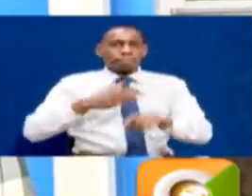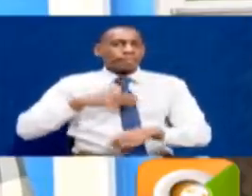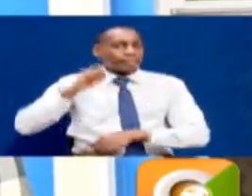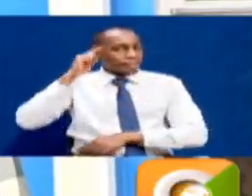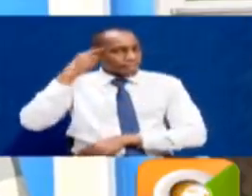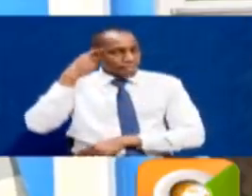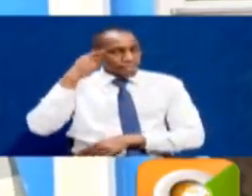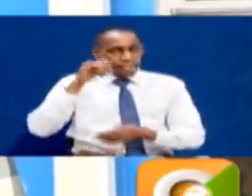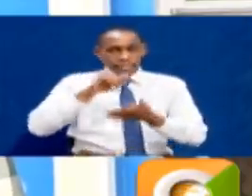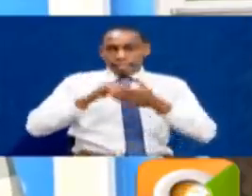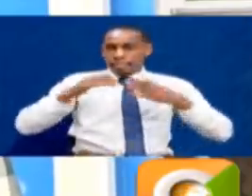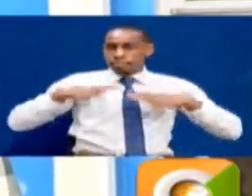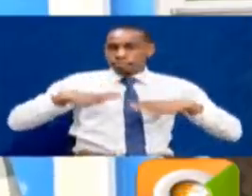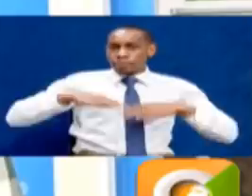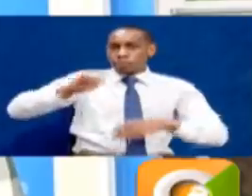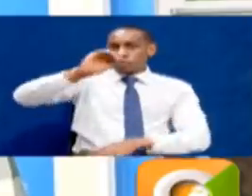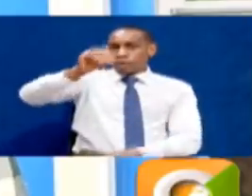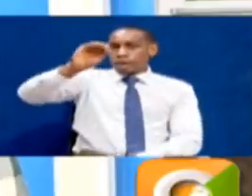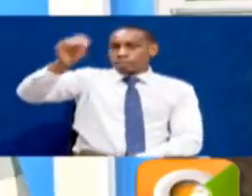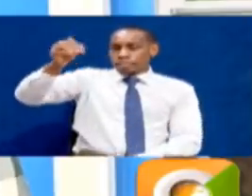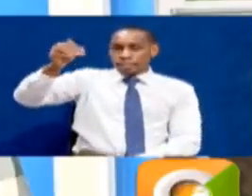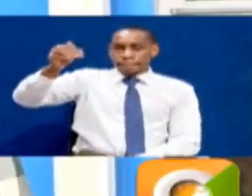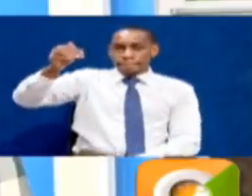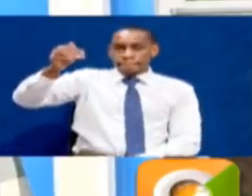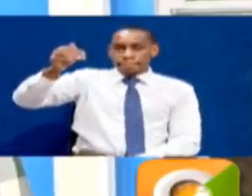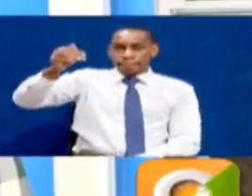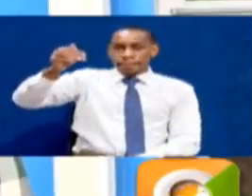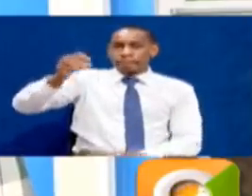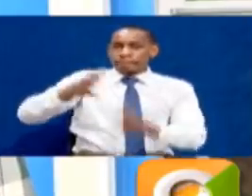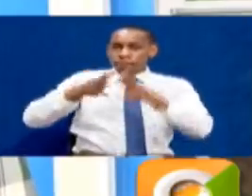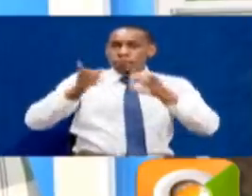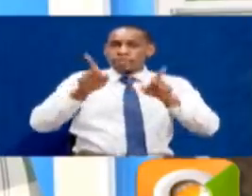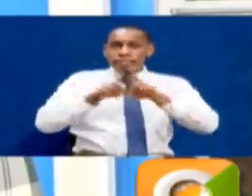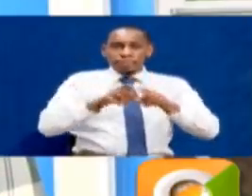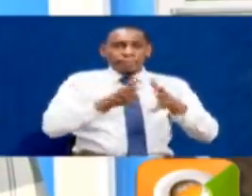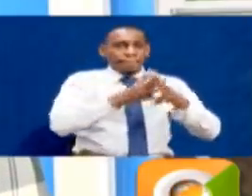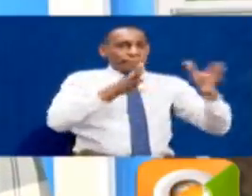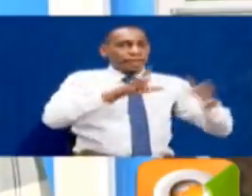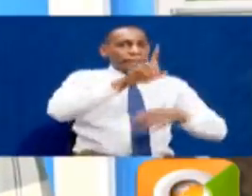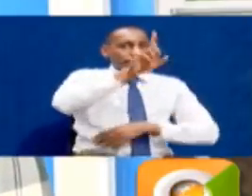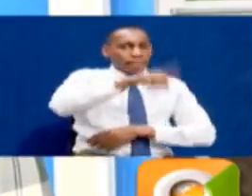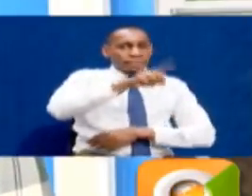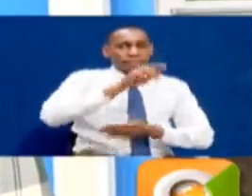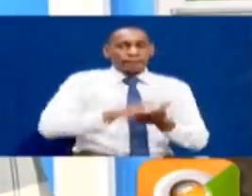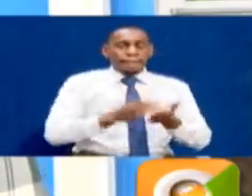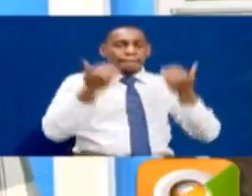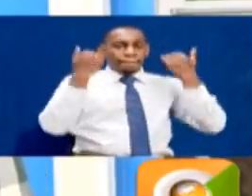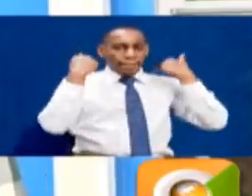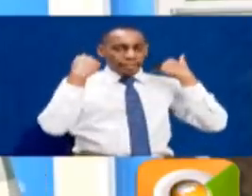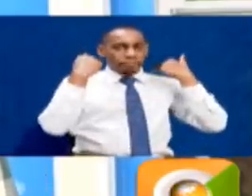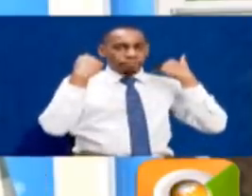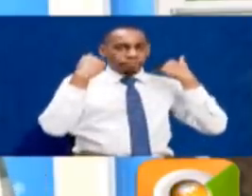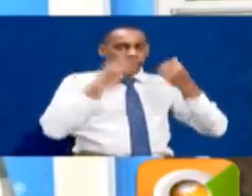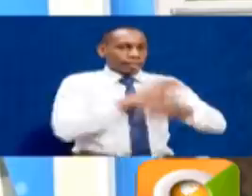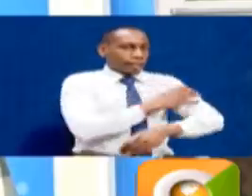larger the population in a county, the larger should be the bed